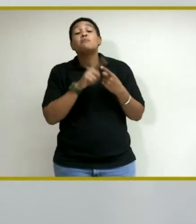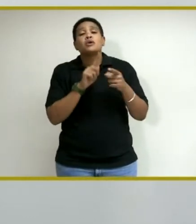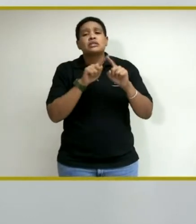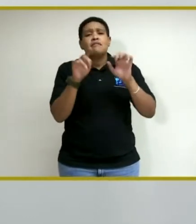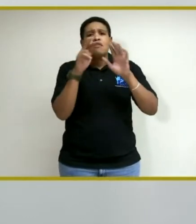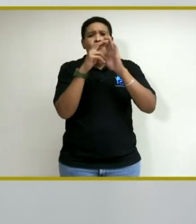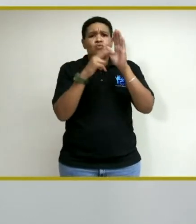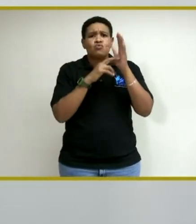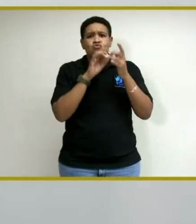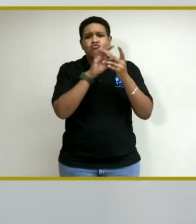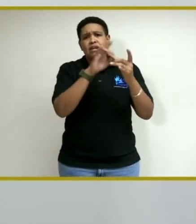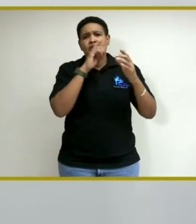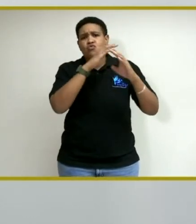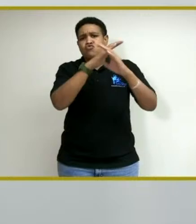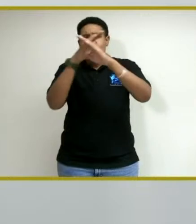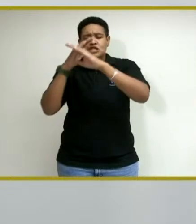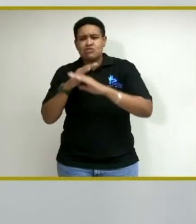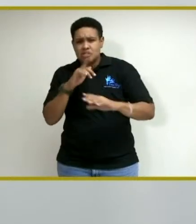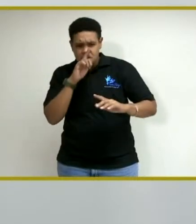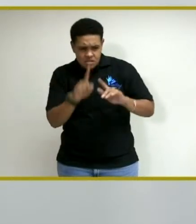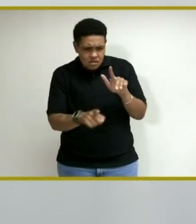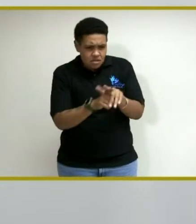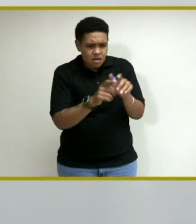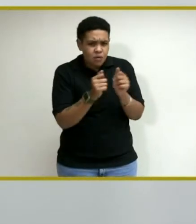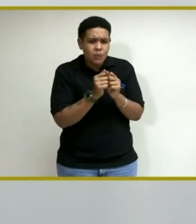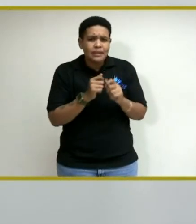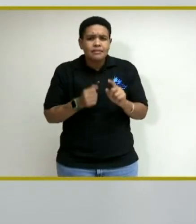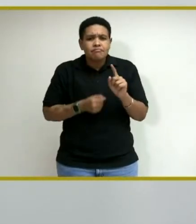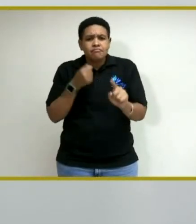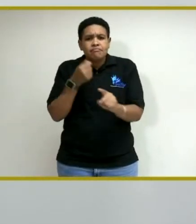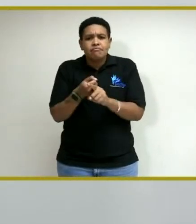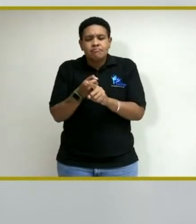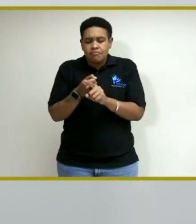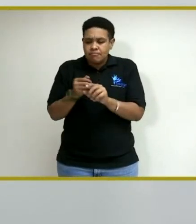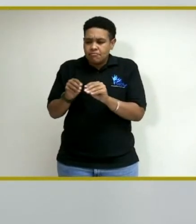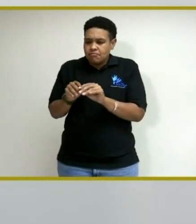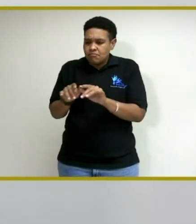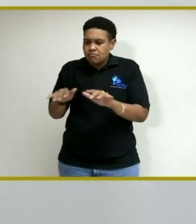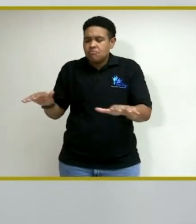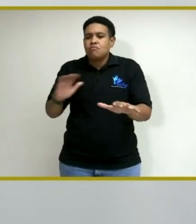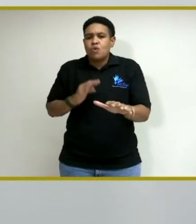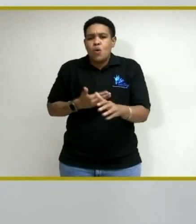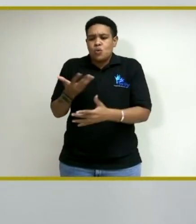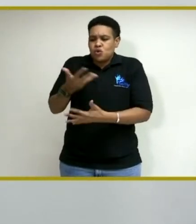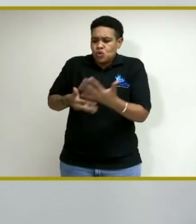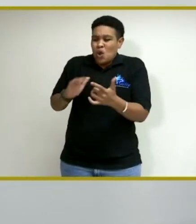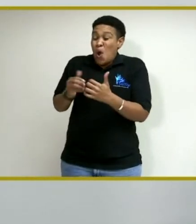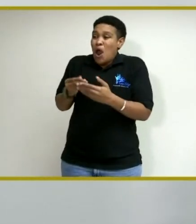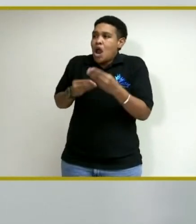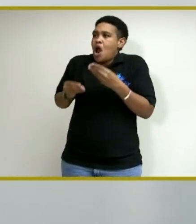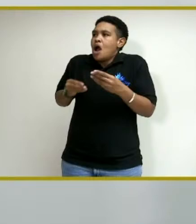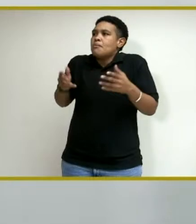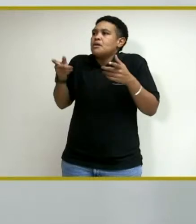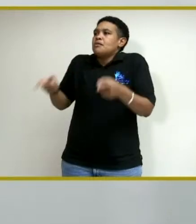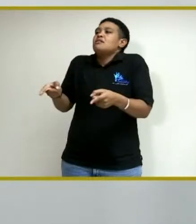measures around restrictions come with side effects on our society, on our economy. From the social